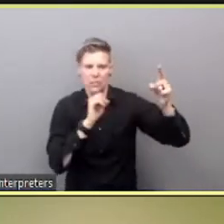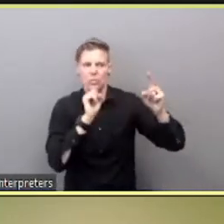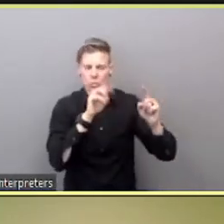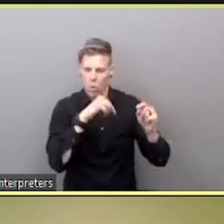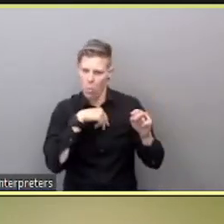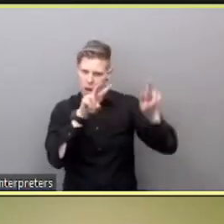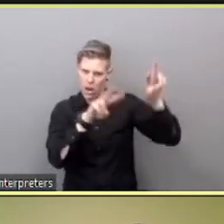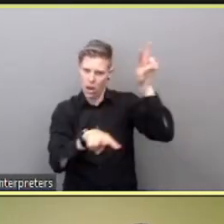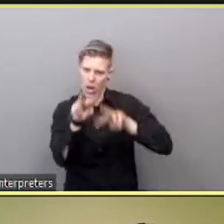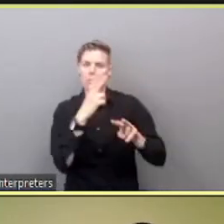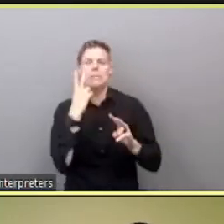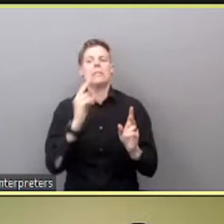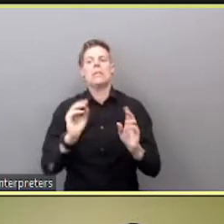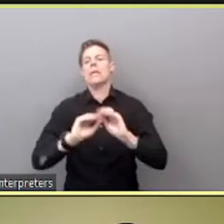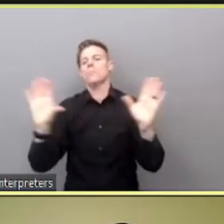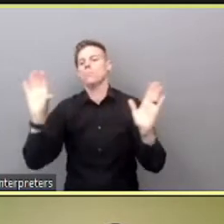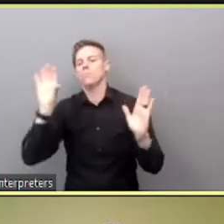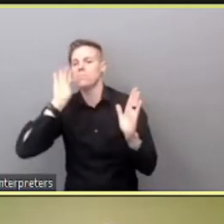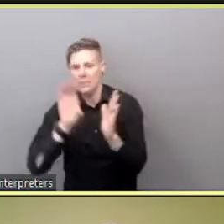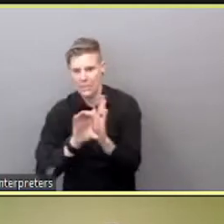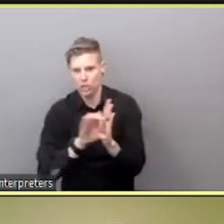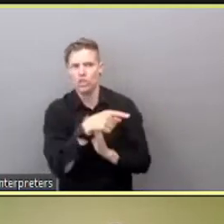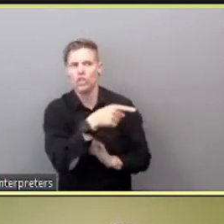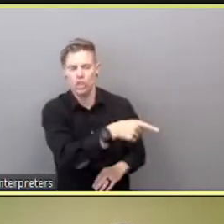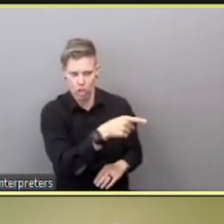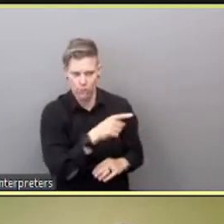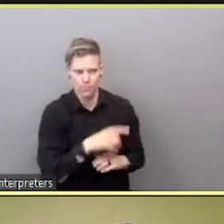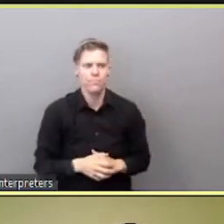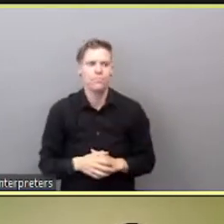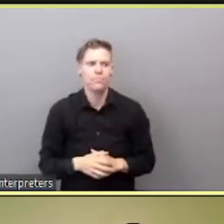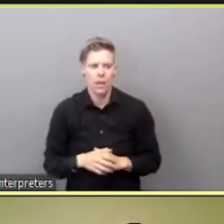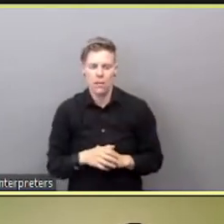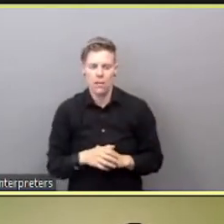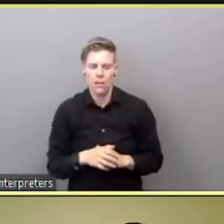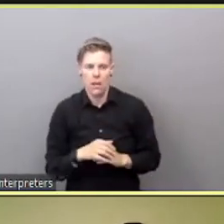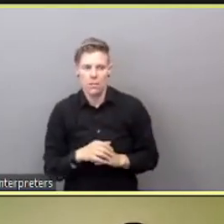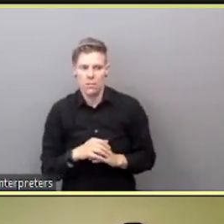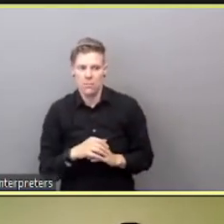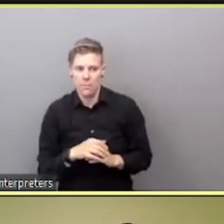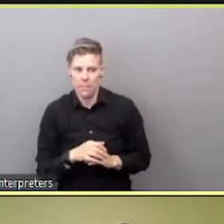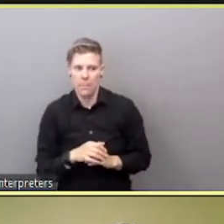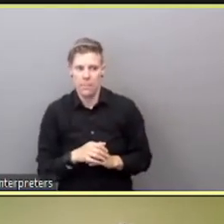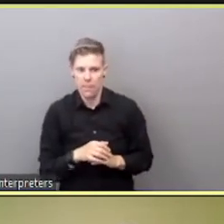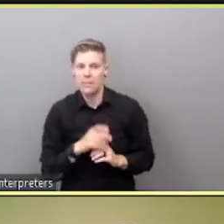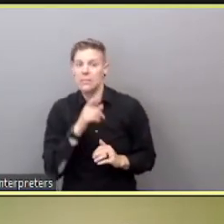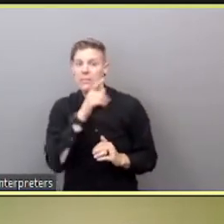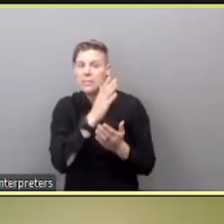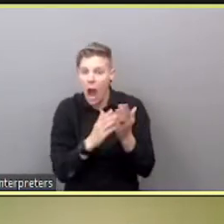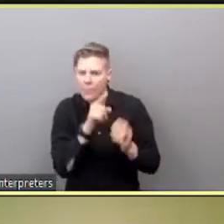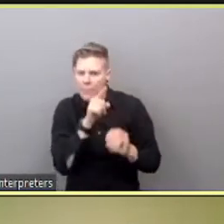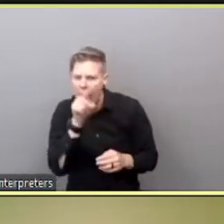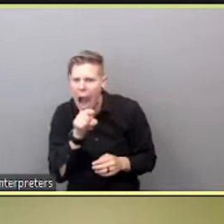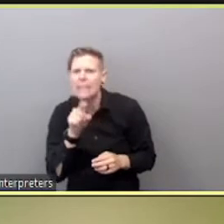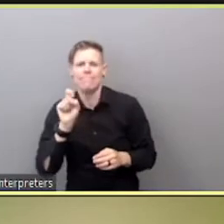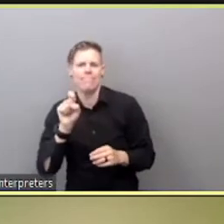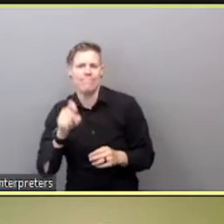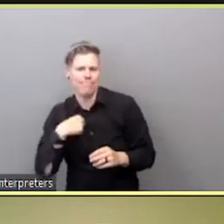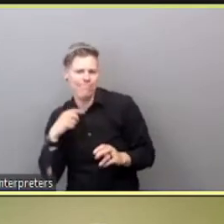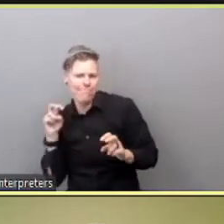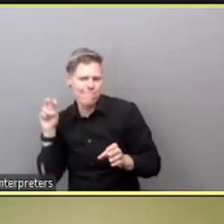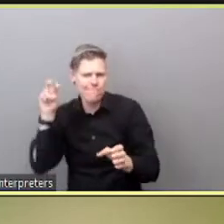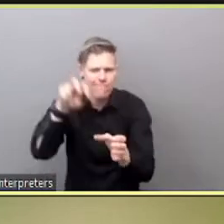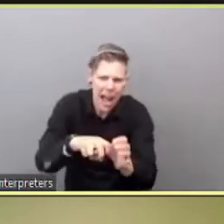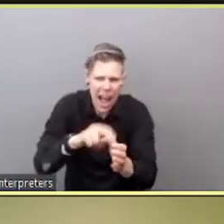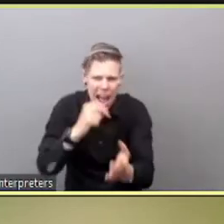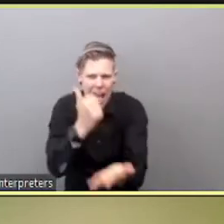services, for example, to females versus males, certain age groups, and then certainly we're looking at data